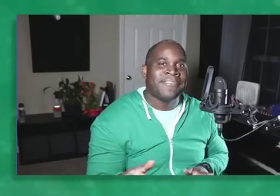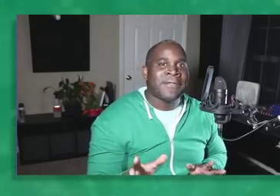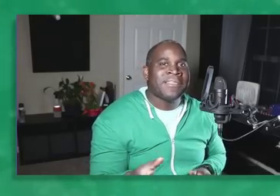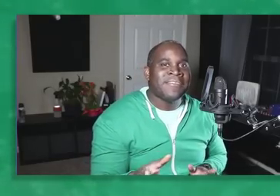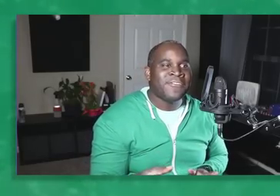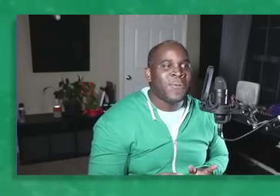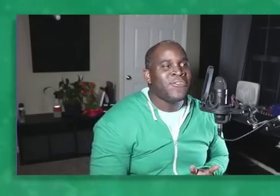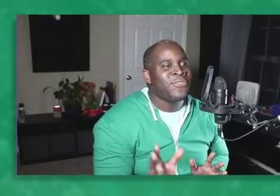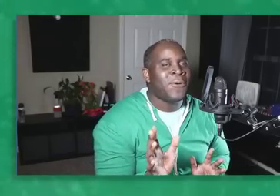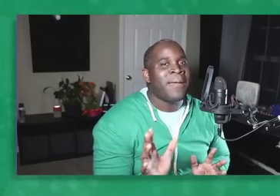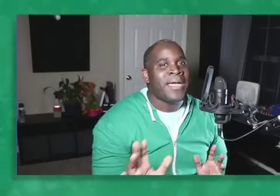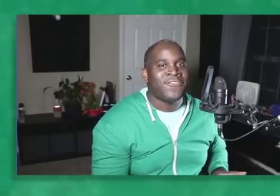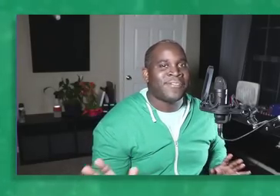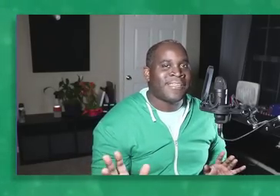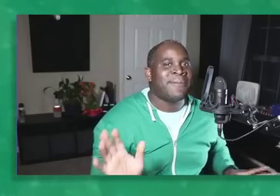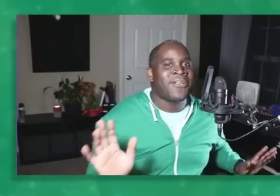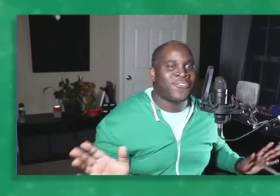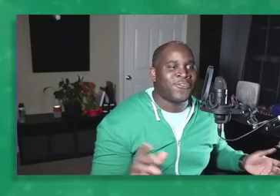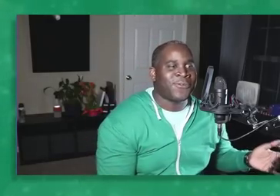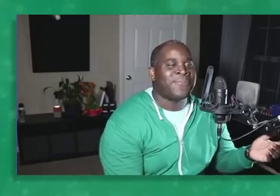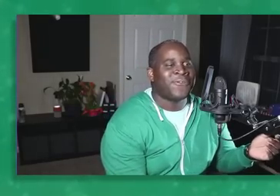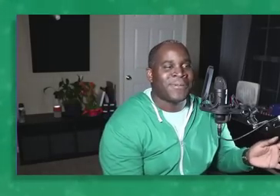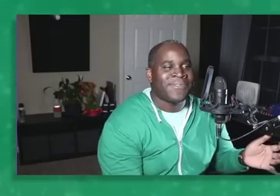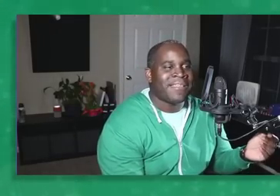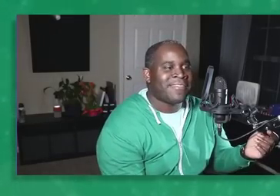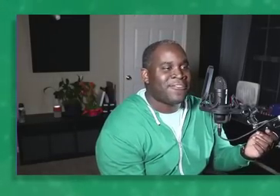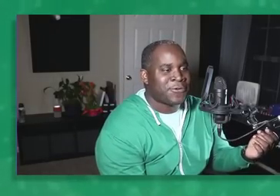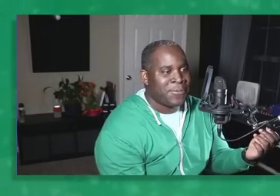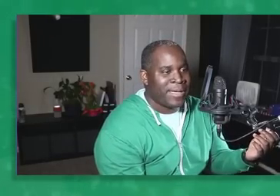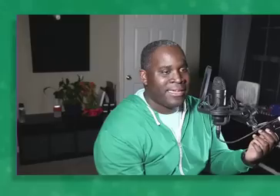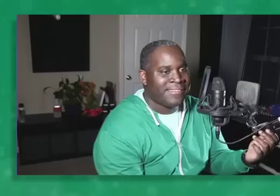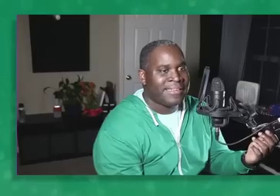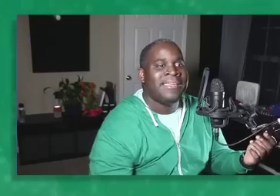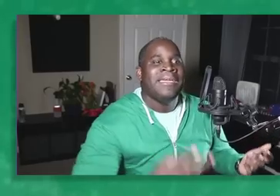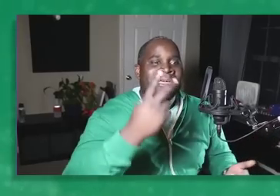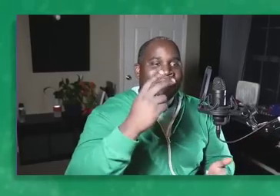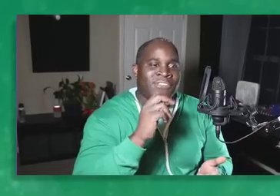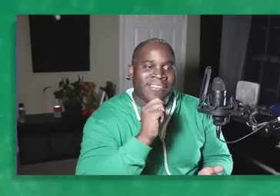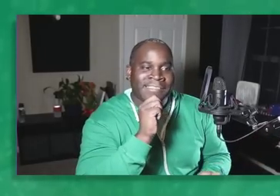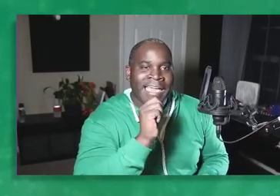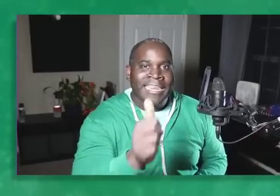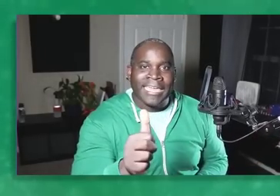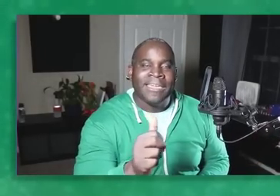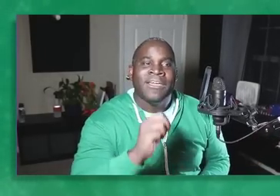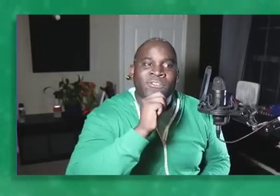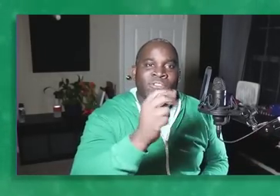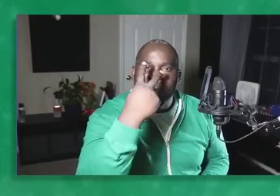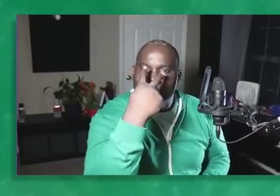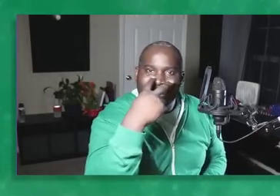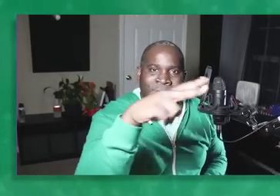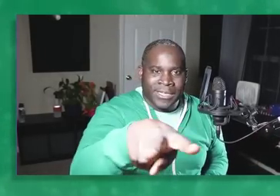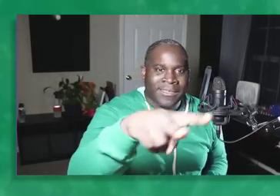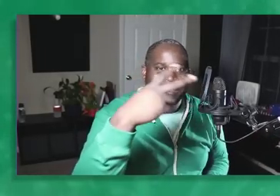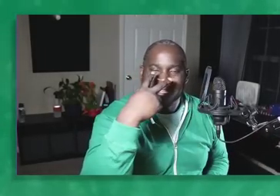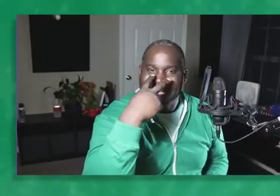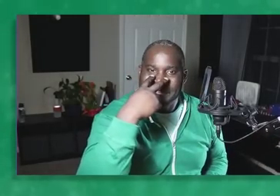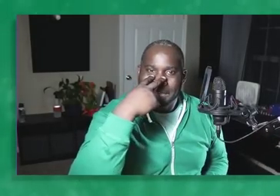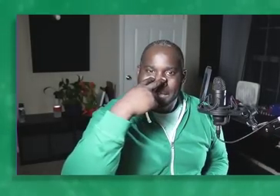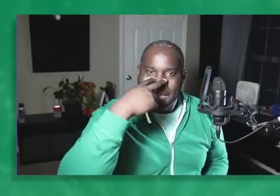doesn't work necessarily in this situation, though I imagine it's a high-pressure circumstance that General Maya is in. She's signing, don't